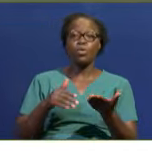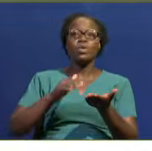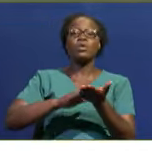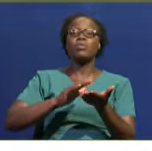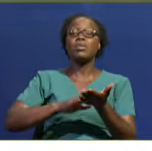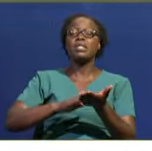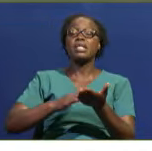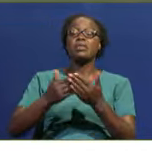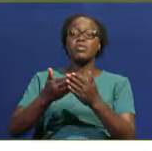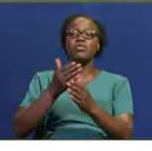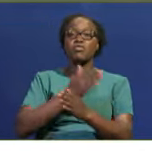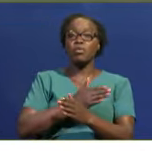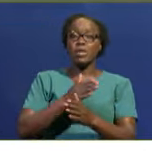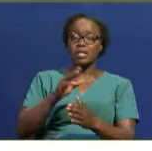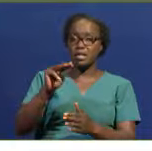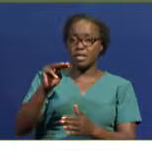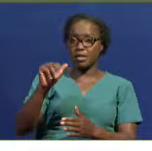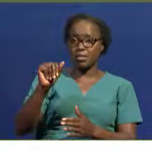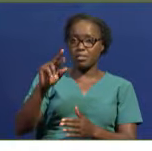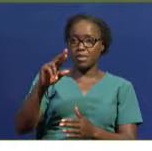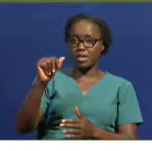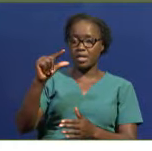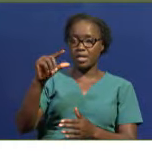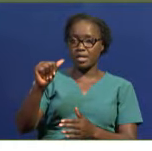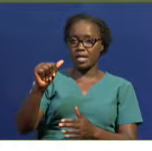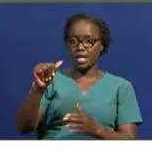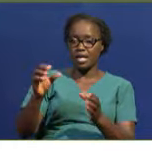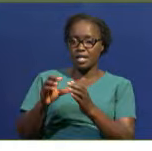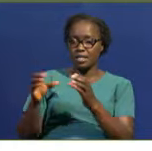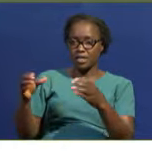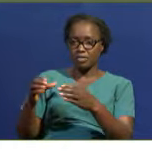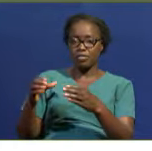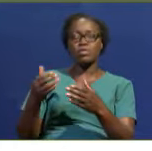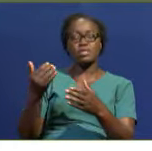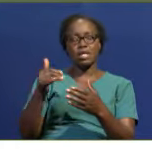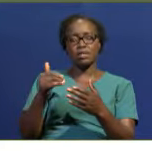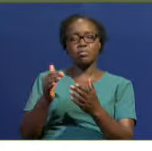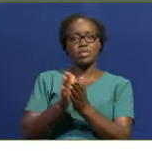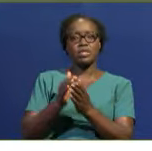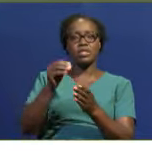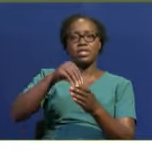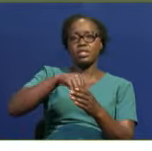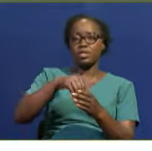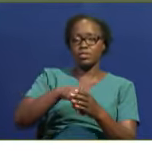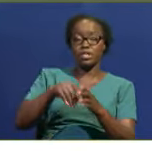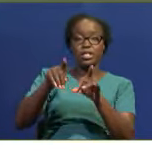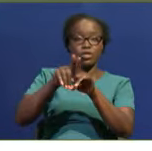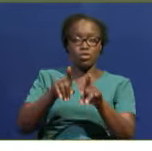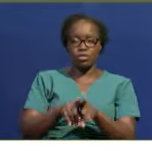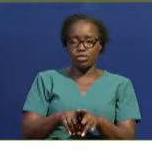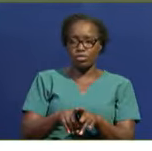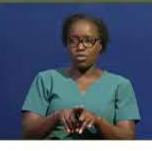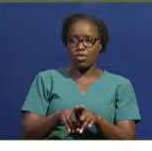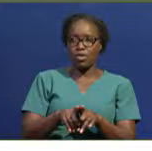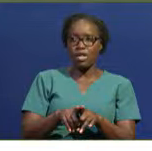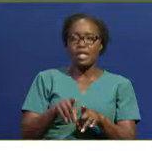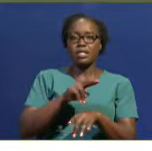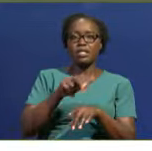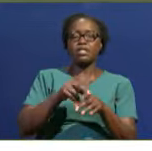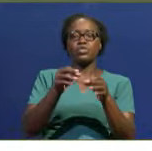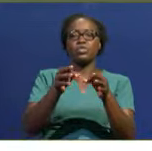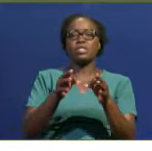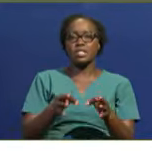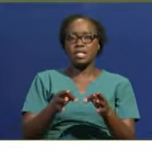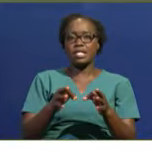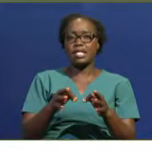recommended by the Maraga Task Force can be brought into being. Accordingly, the National Treasury will